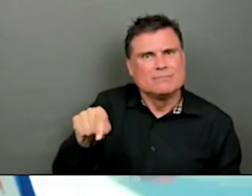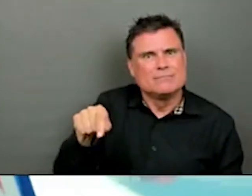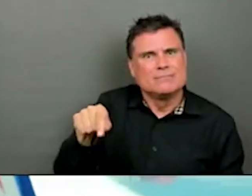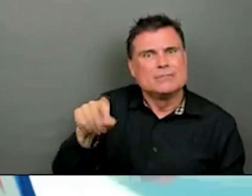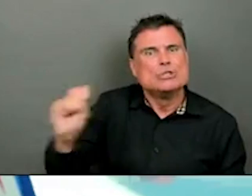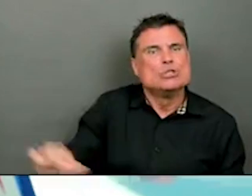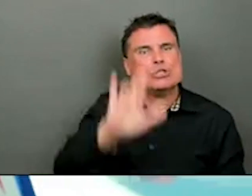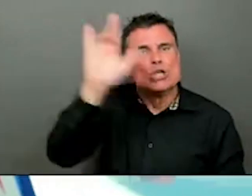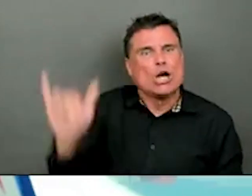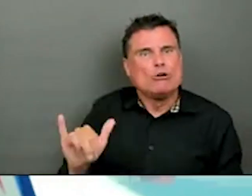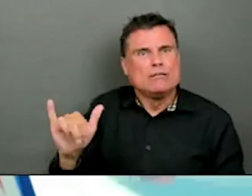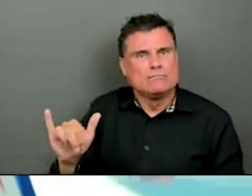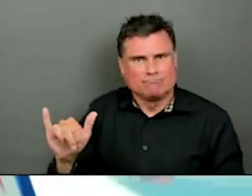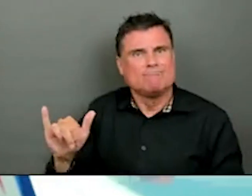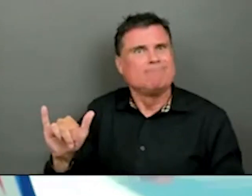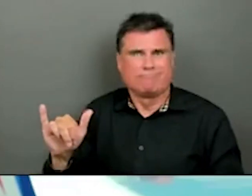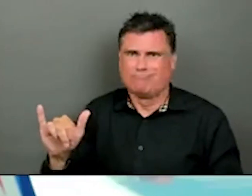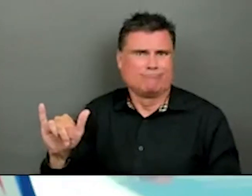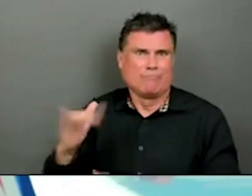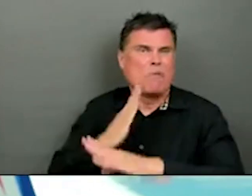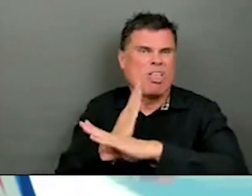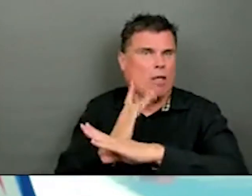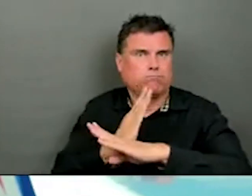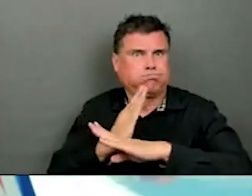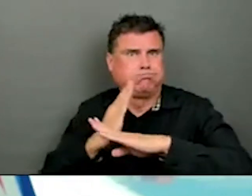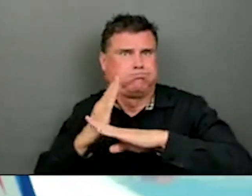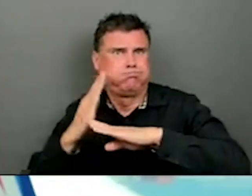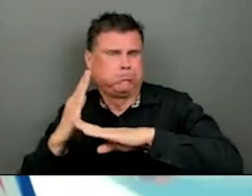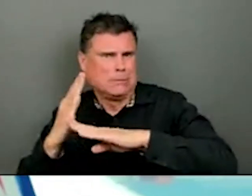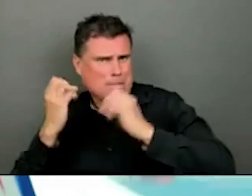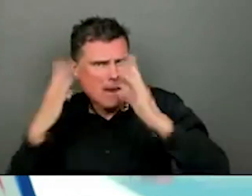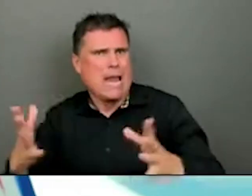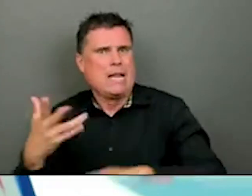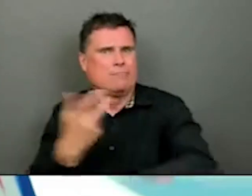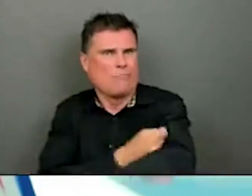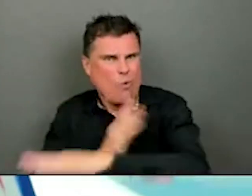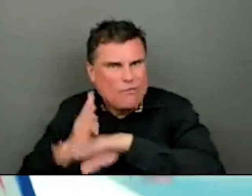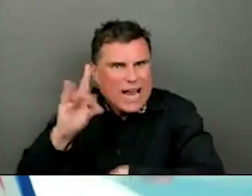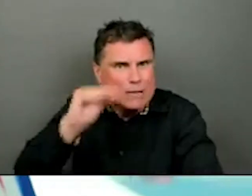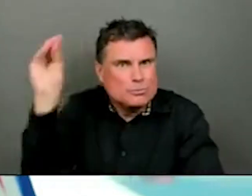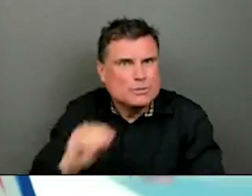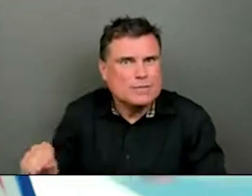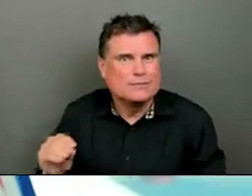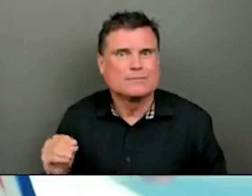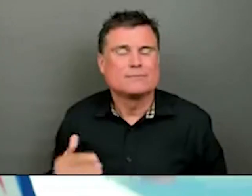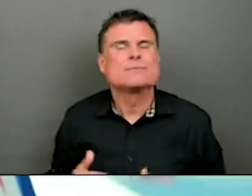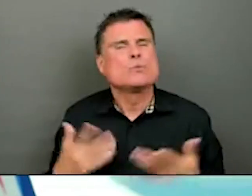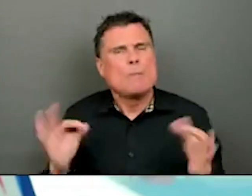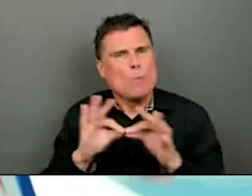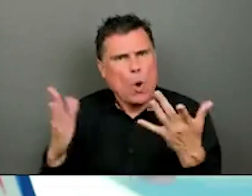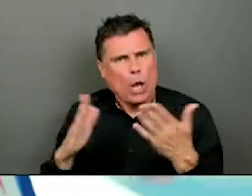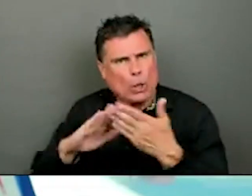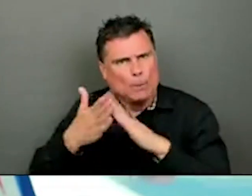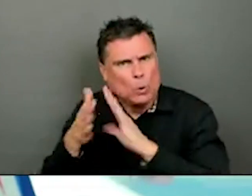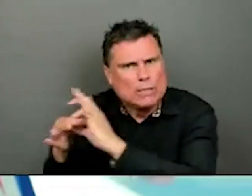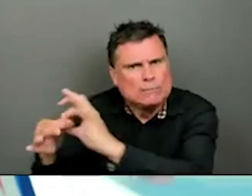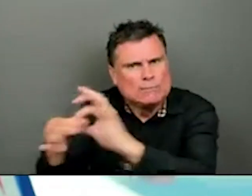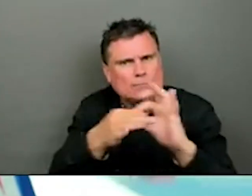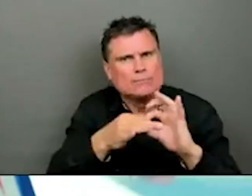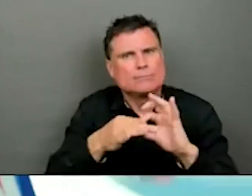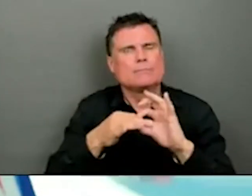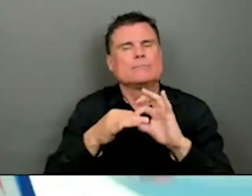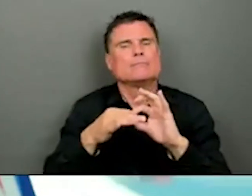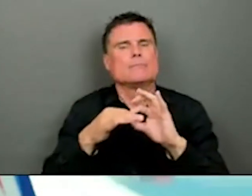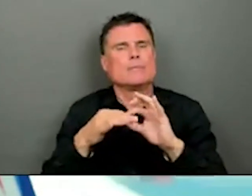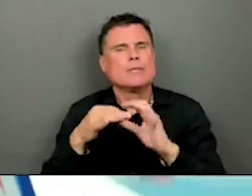but of the whole community there, of unions and business groups, of Gurdwara and mosque and church organizations, of